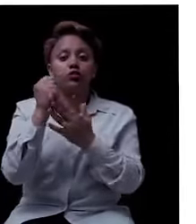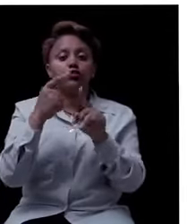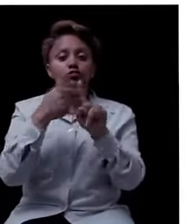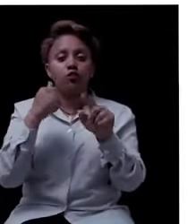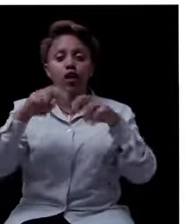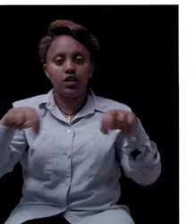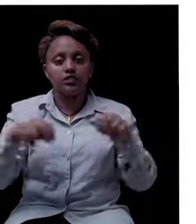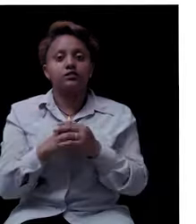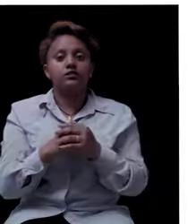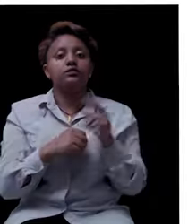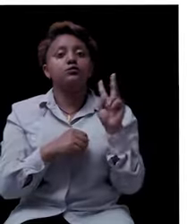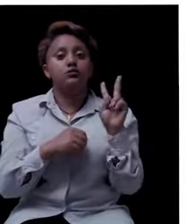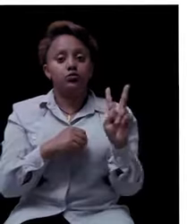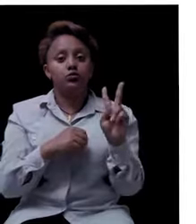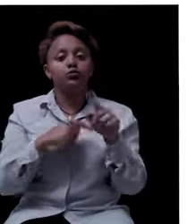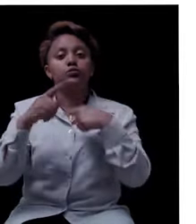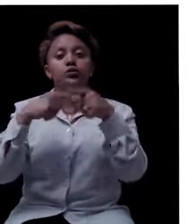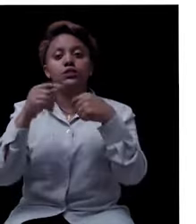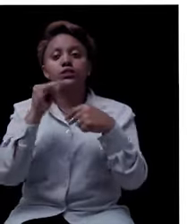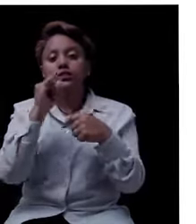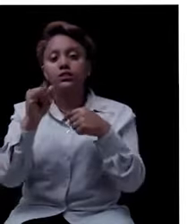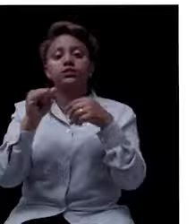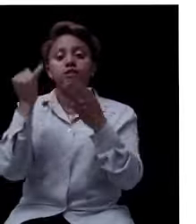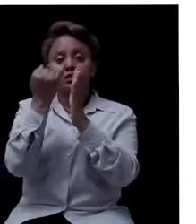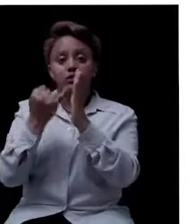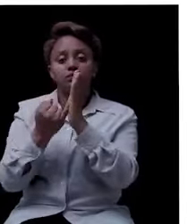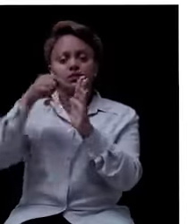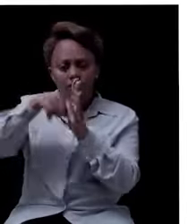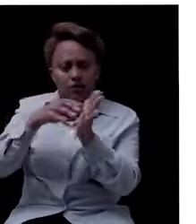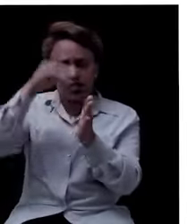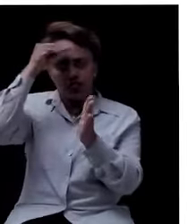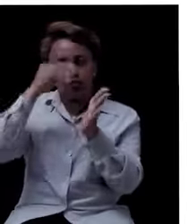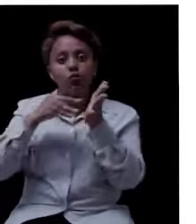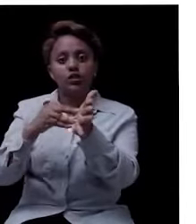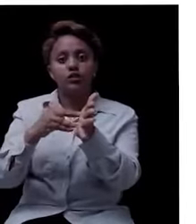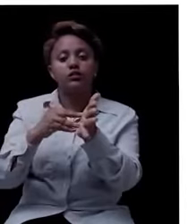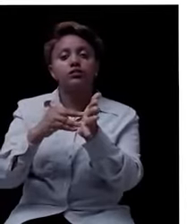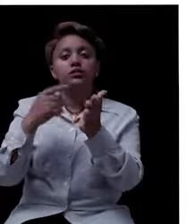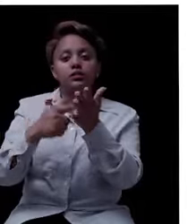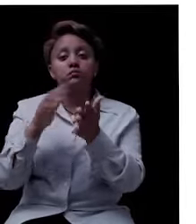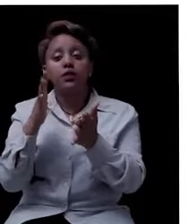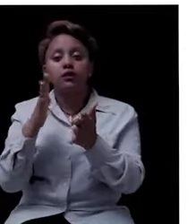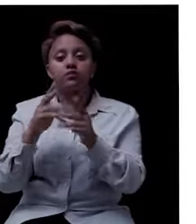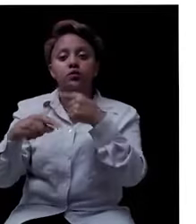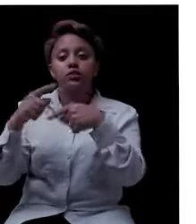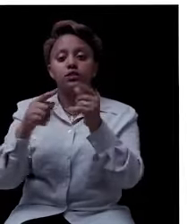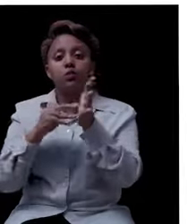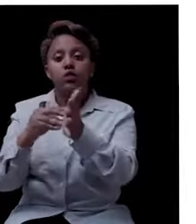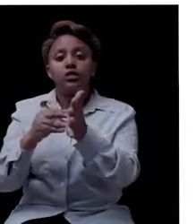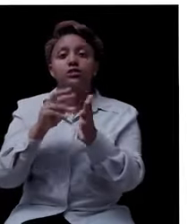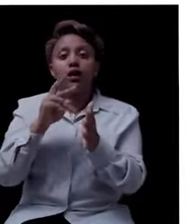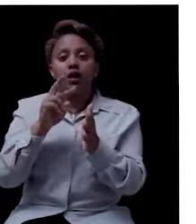analysis. Number 2, processing the image. Deep learning models automate much of these processes, but